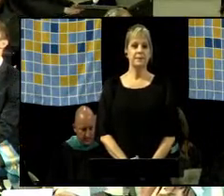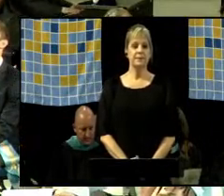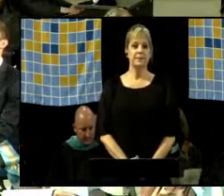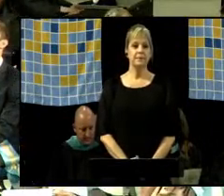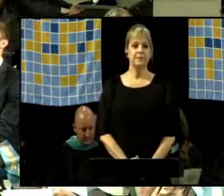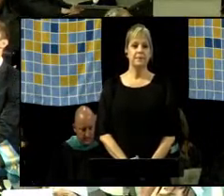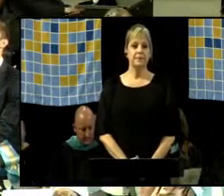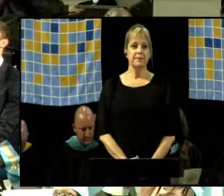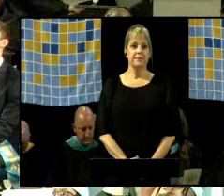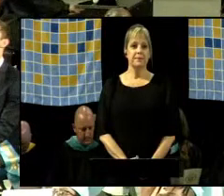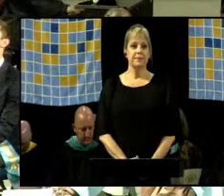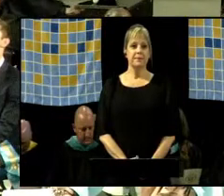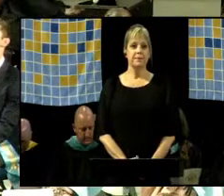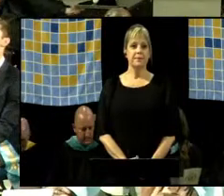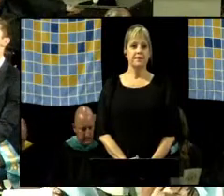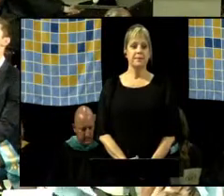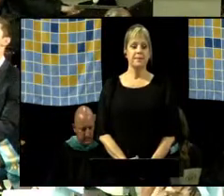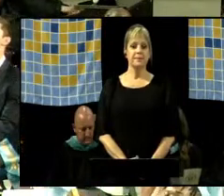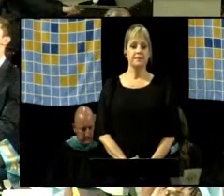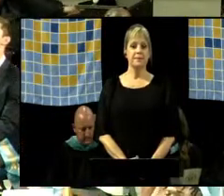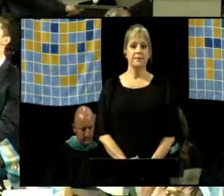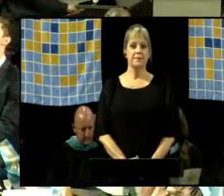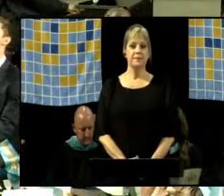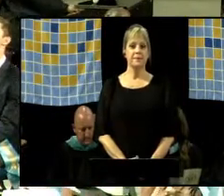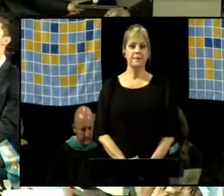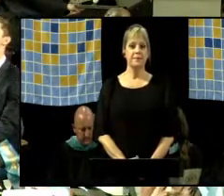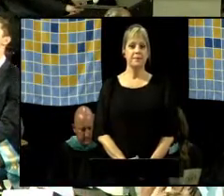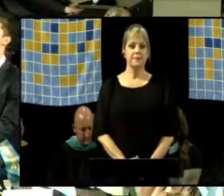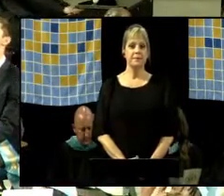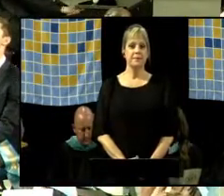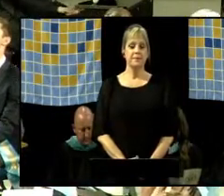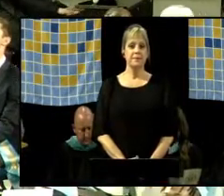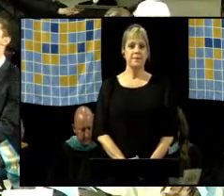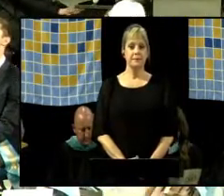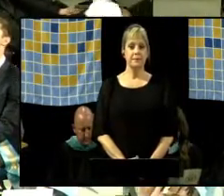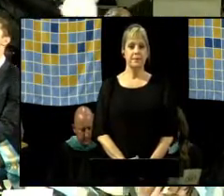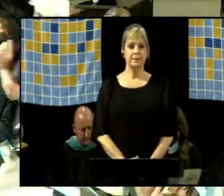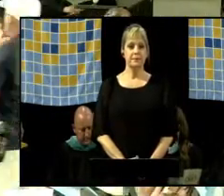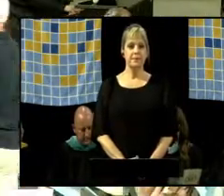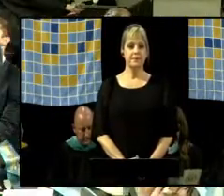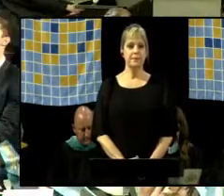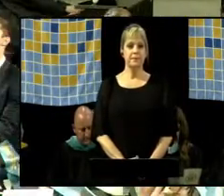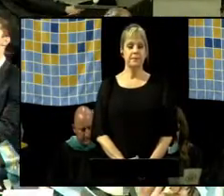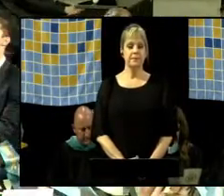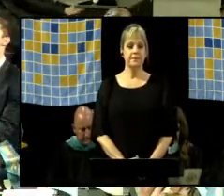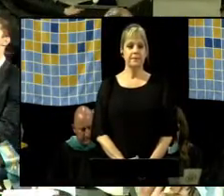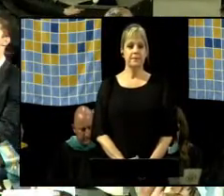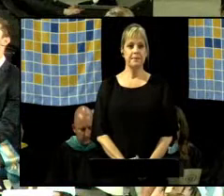Thank you.